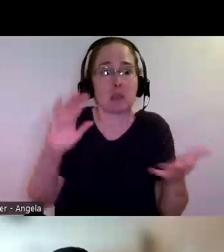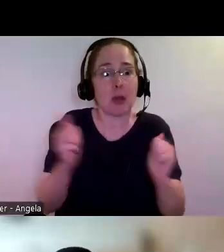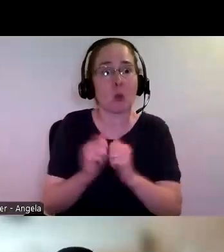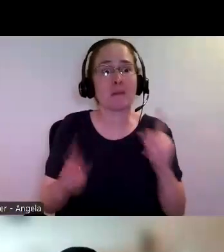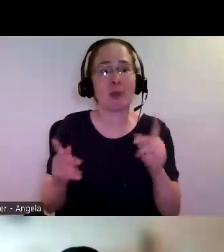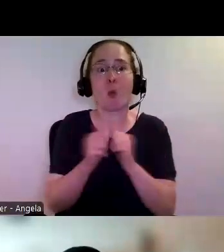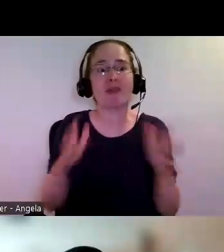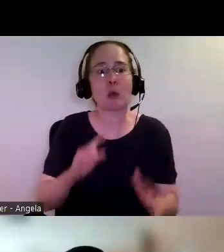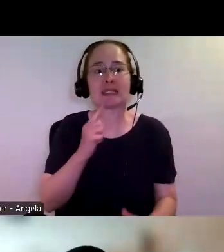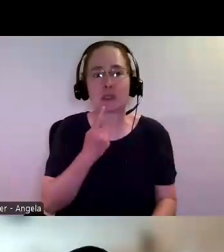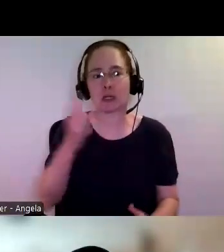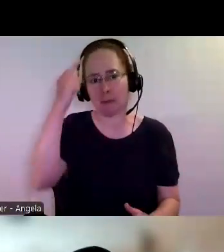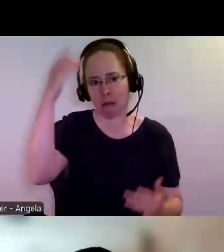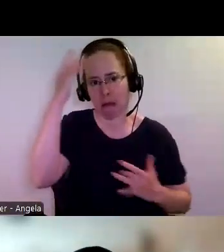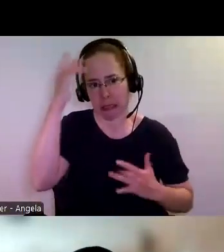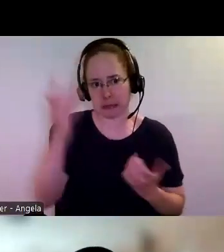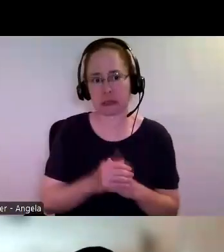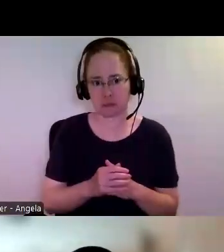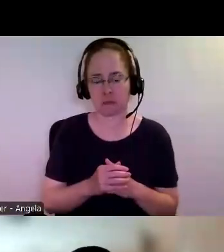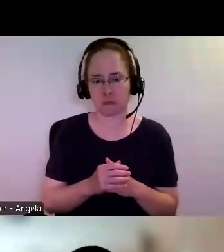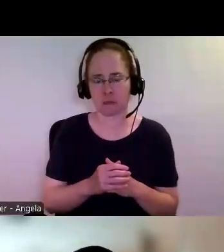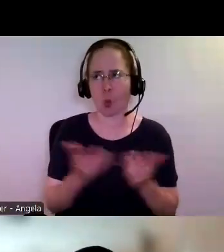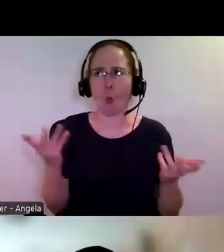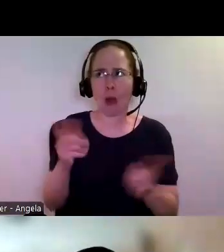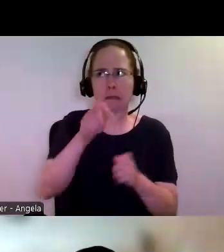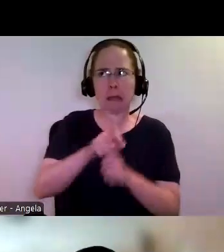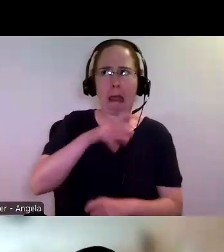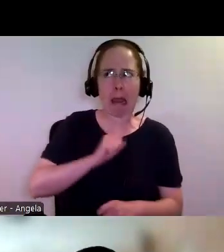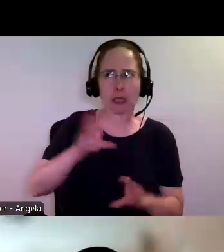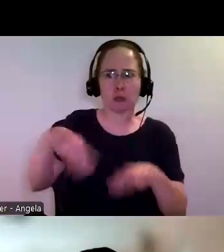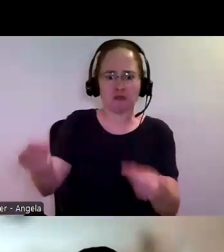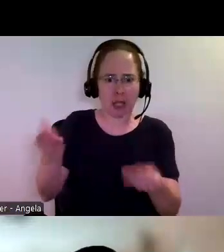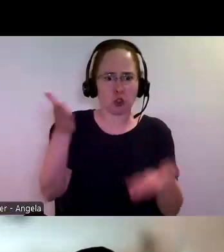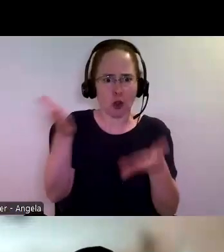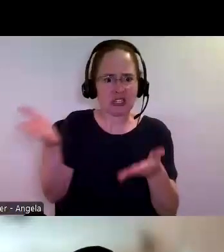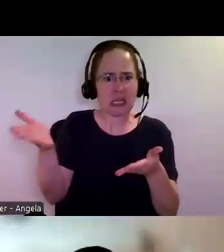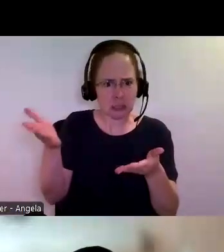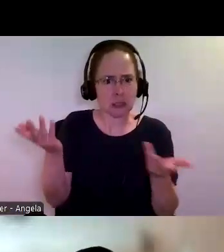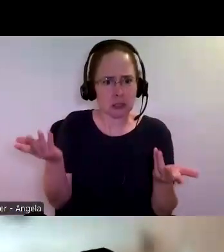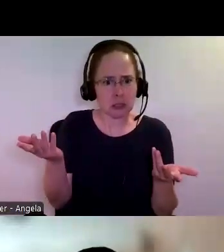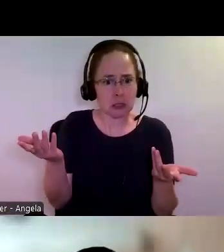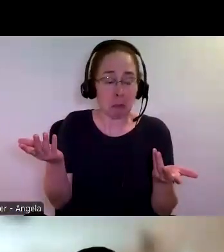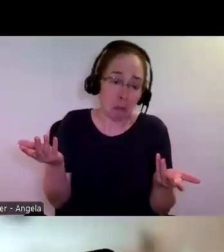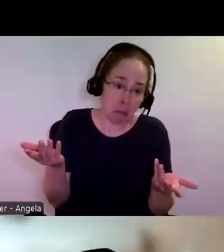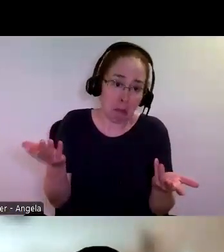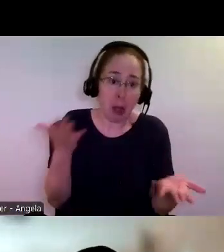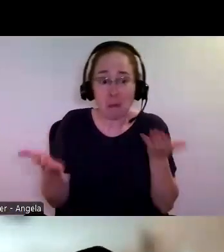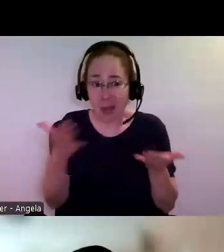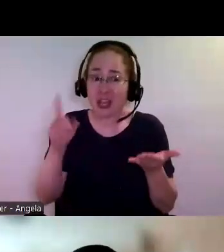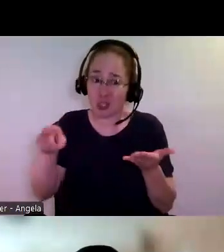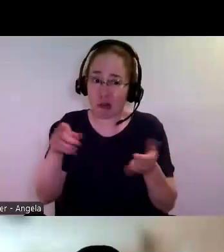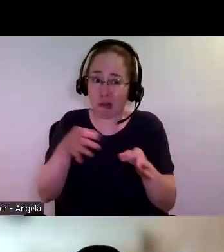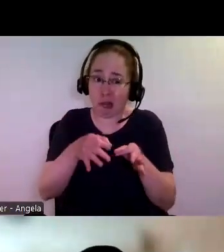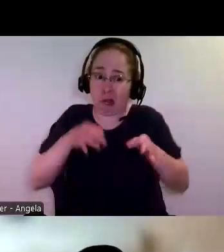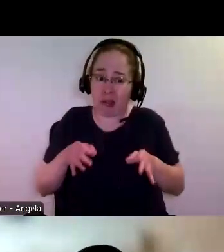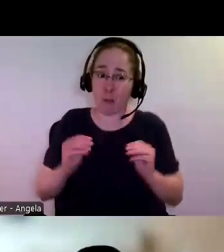mental illness. And so as we're thinking of what age we should be providing services to, we maybe should be shifting that